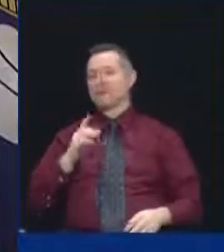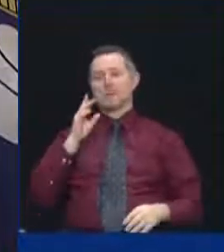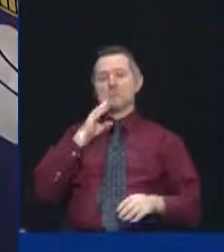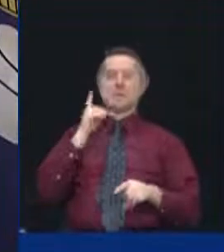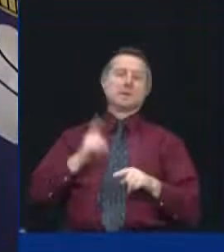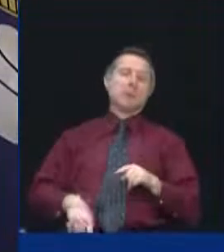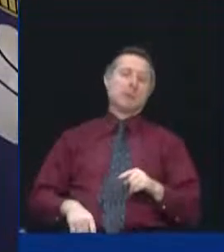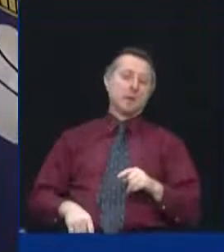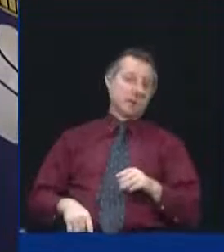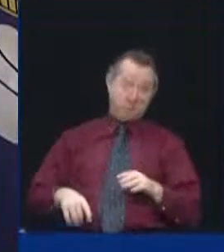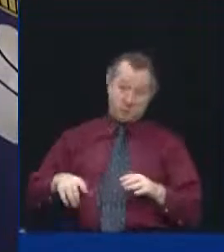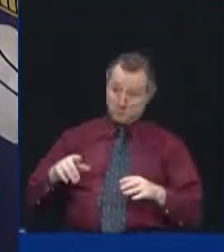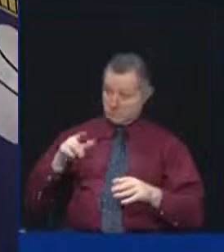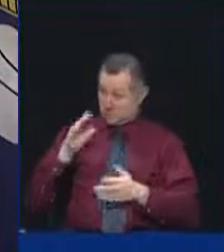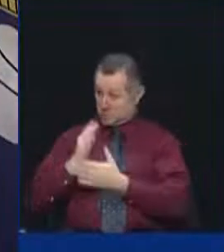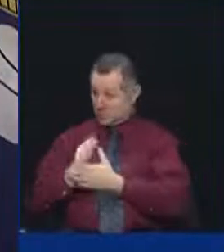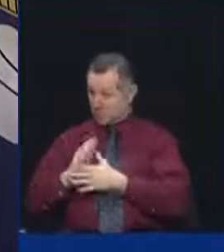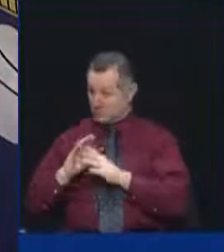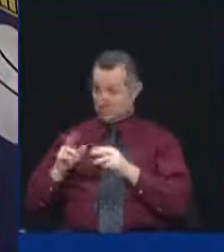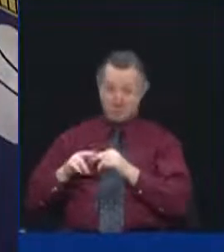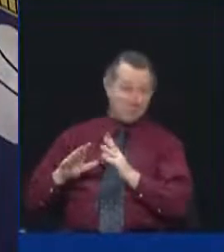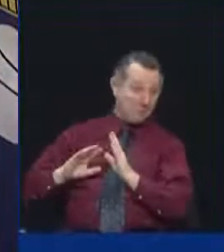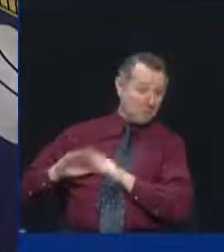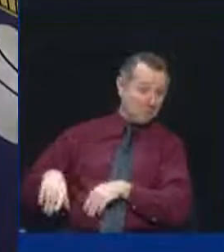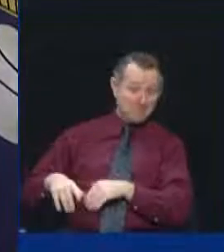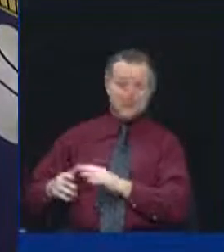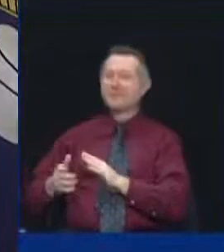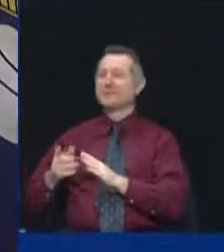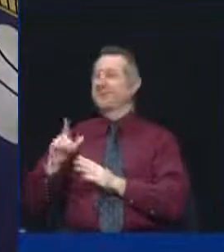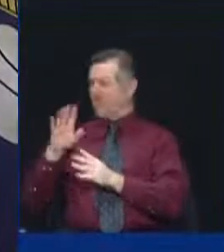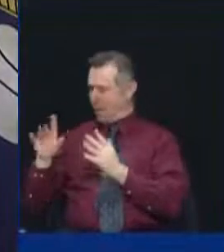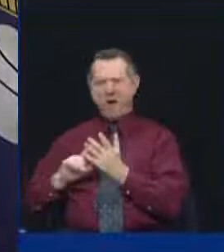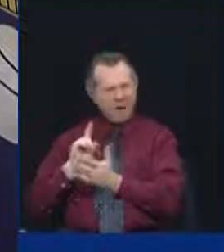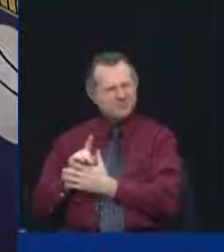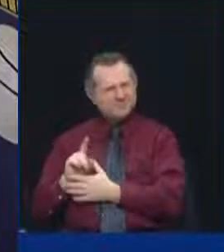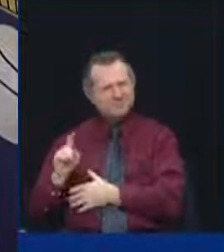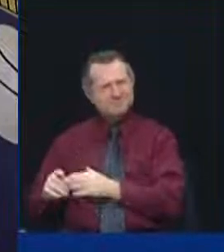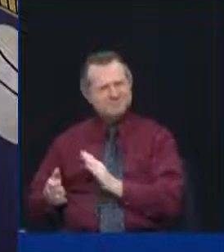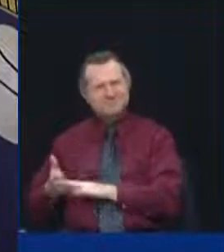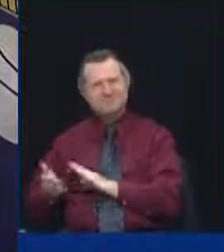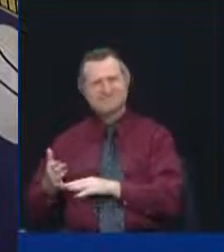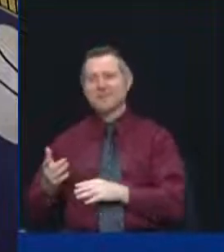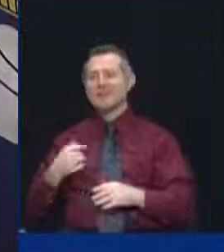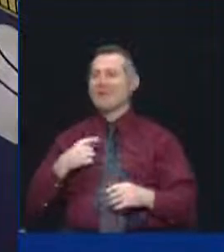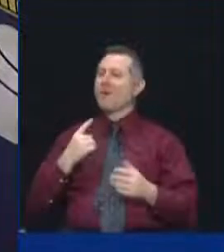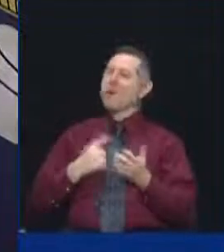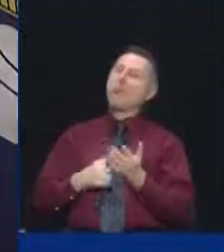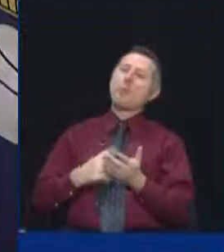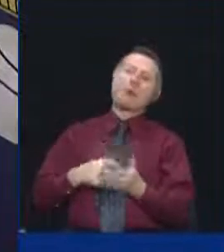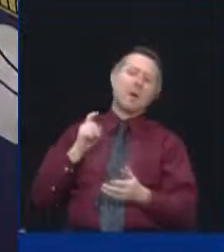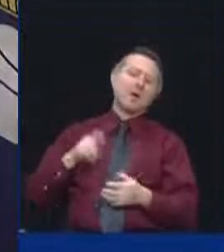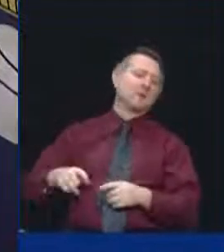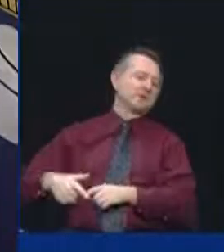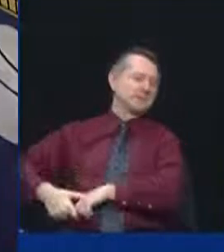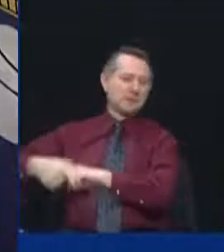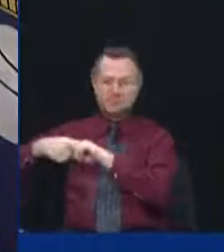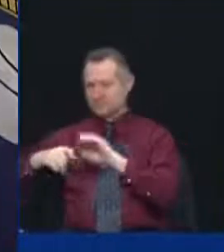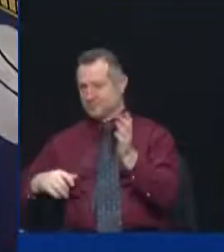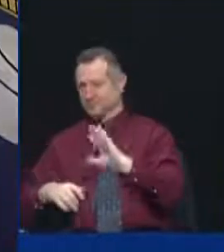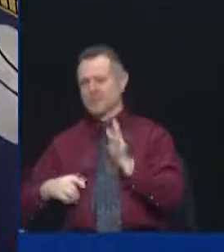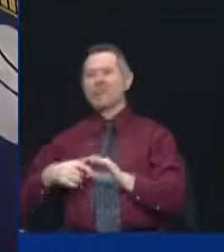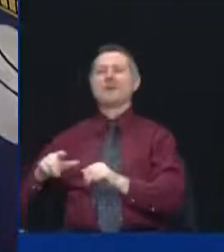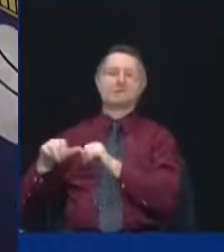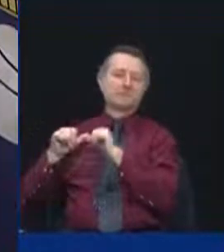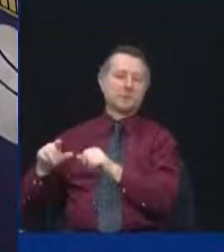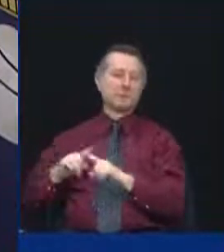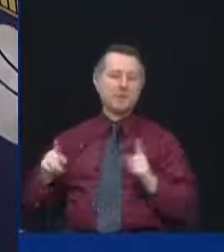don't have that interval. But I argue you can do it without the interval. You just have to be willing to do it. And when was